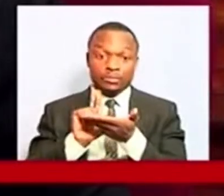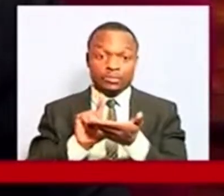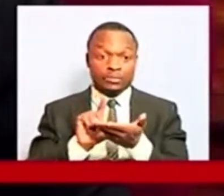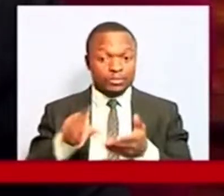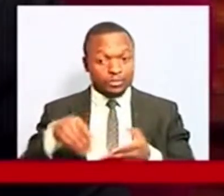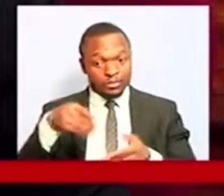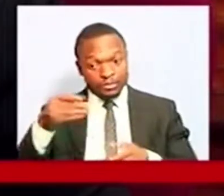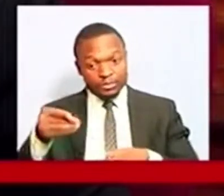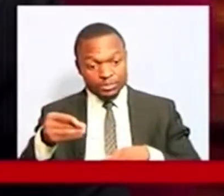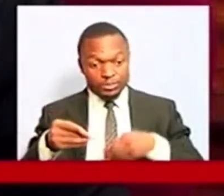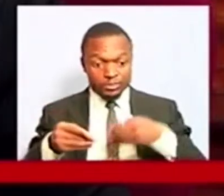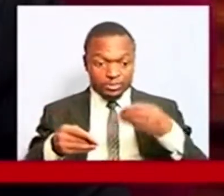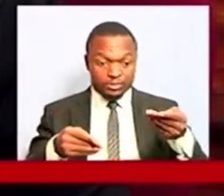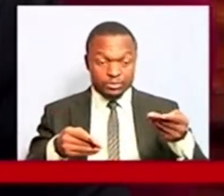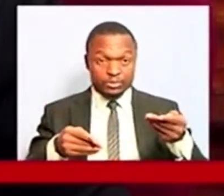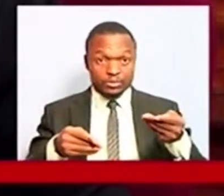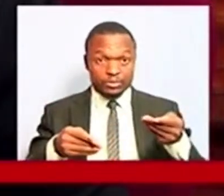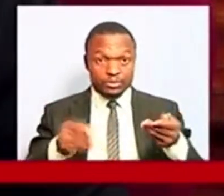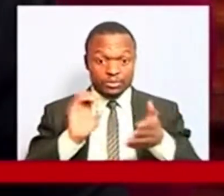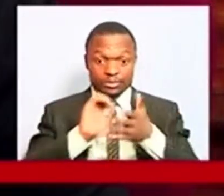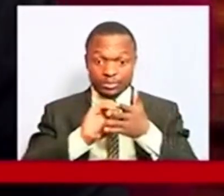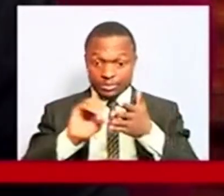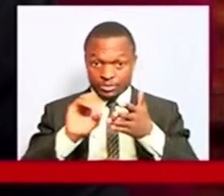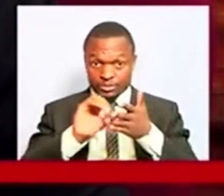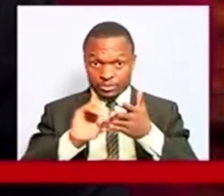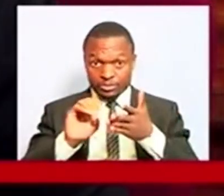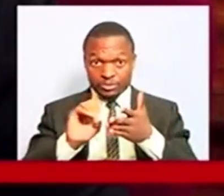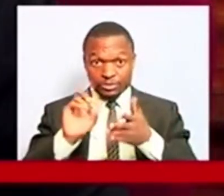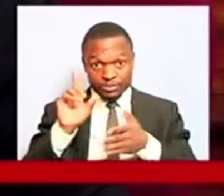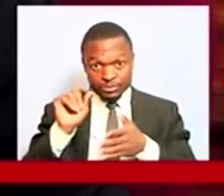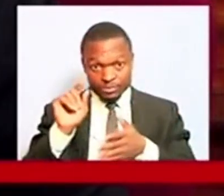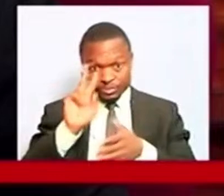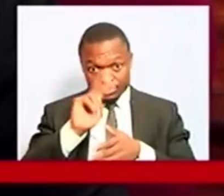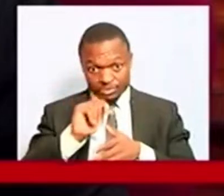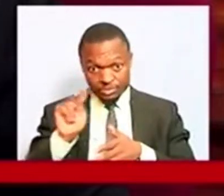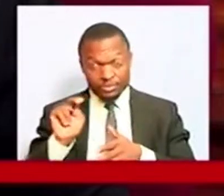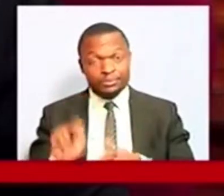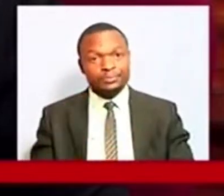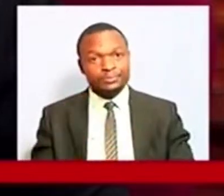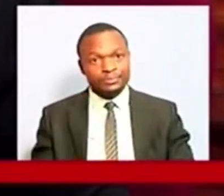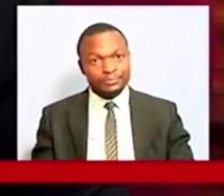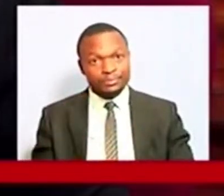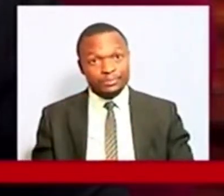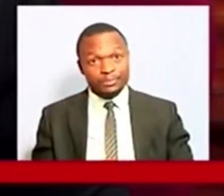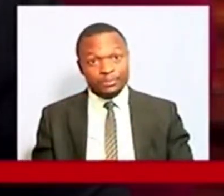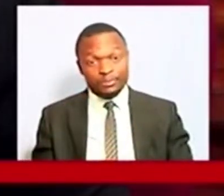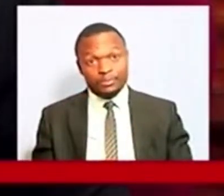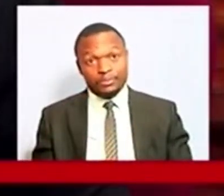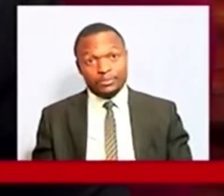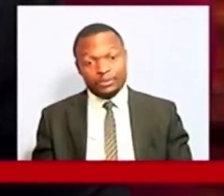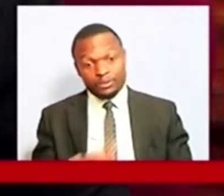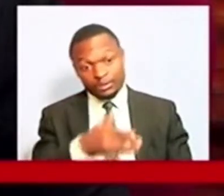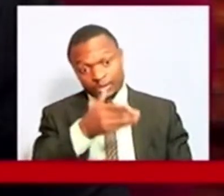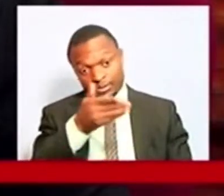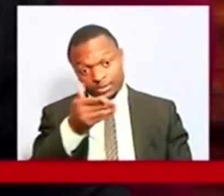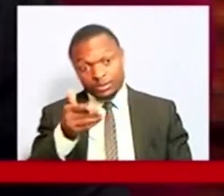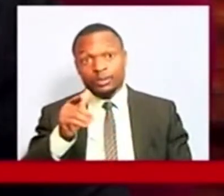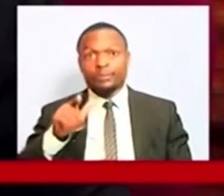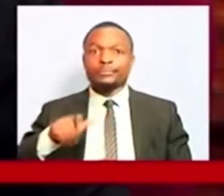disbursement and utilization. That was October 2022. So already there was that